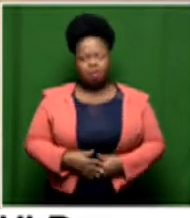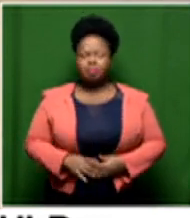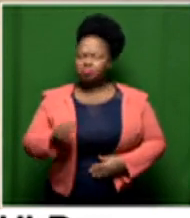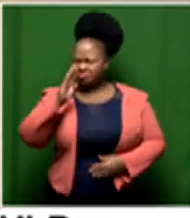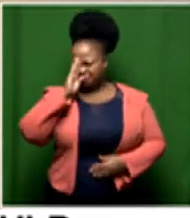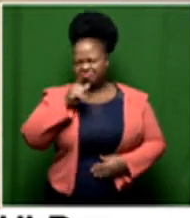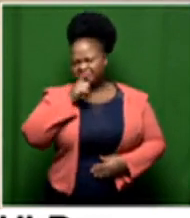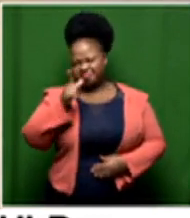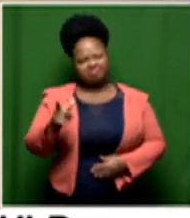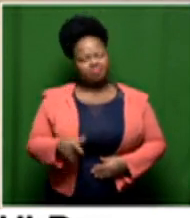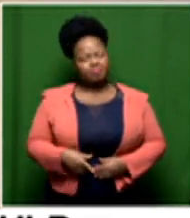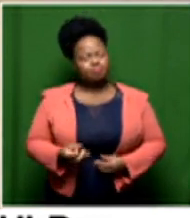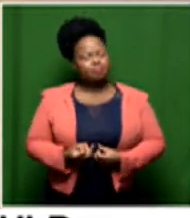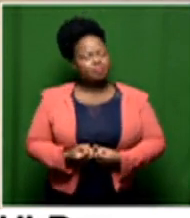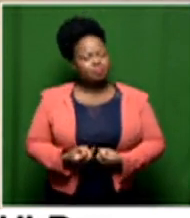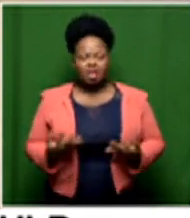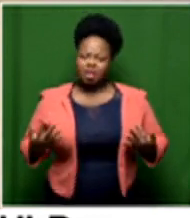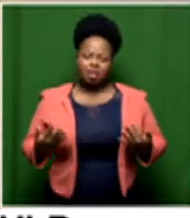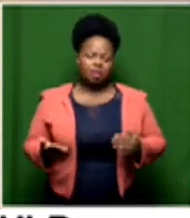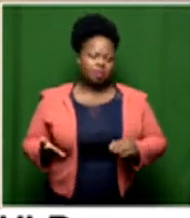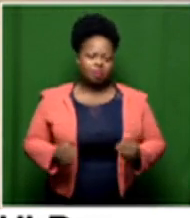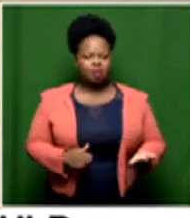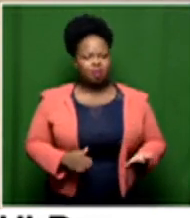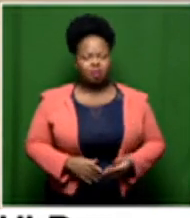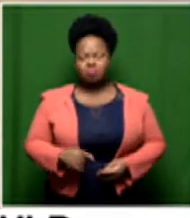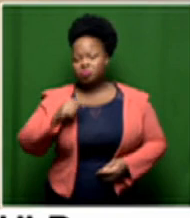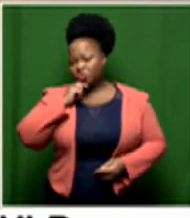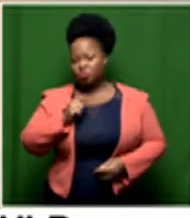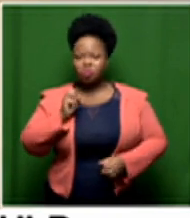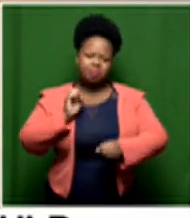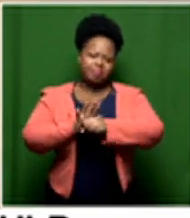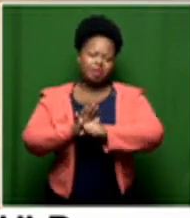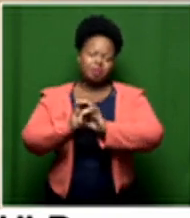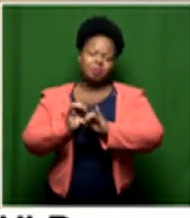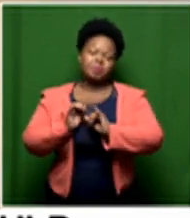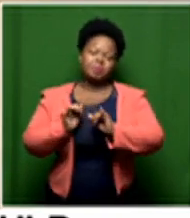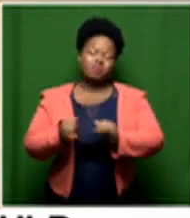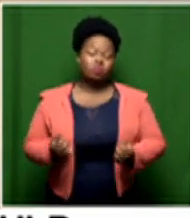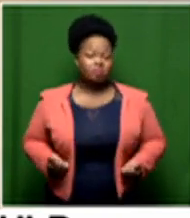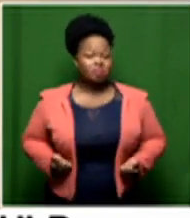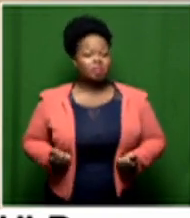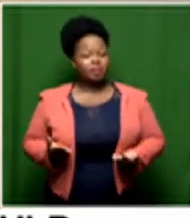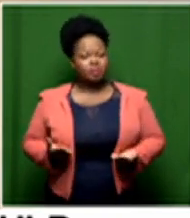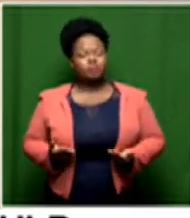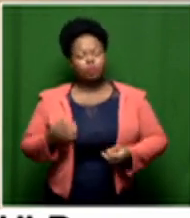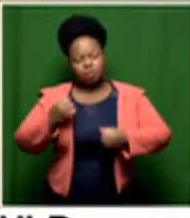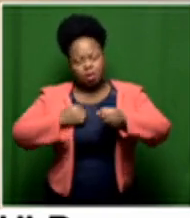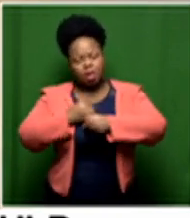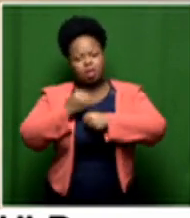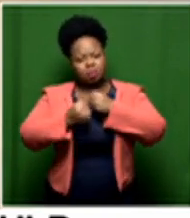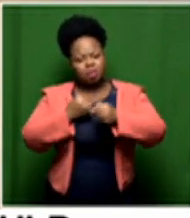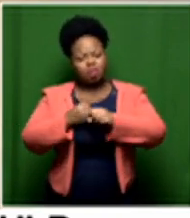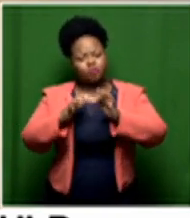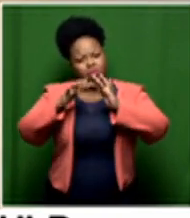a significant number, and it will have ramifications for health service delivery for many years to